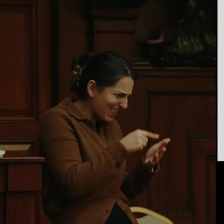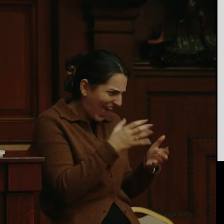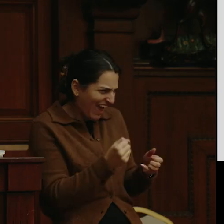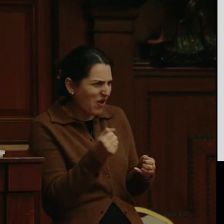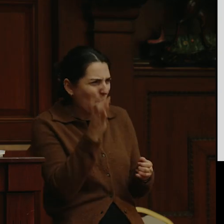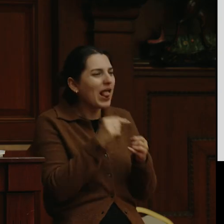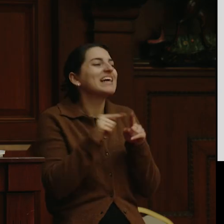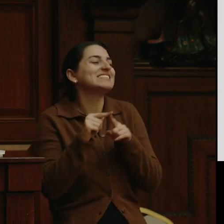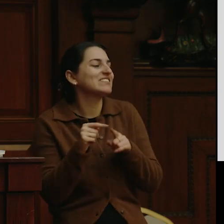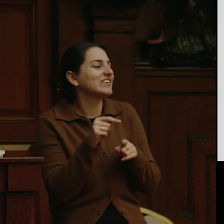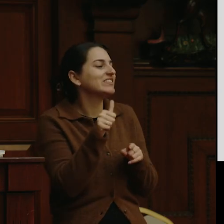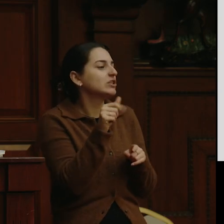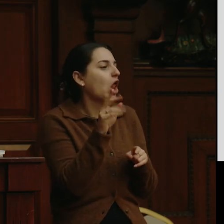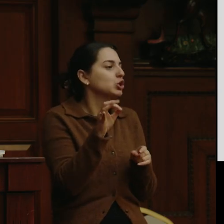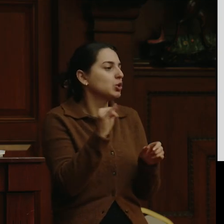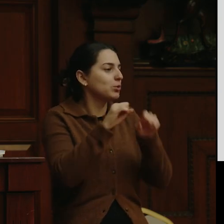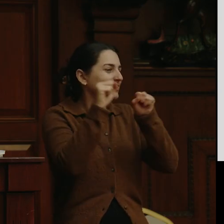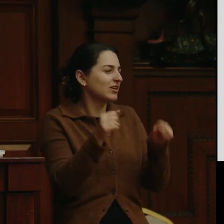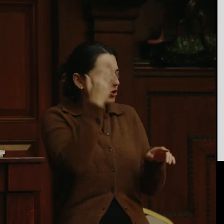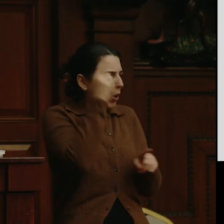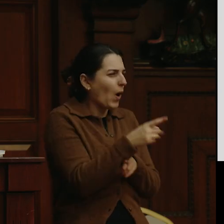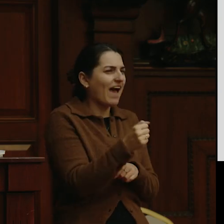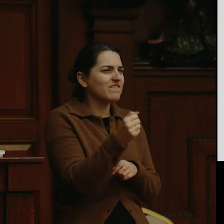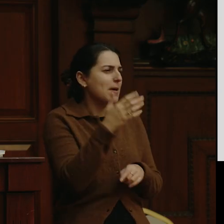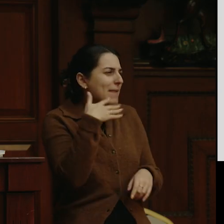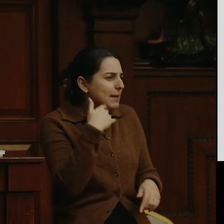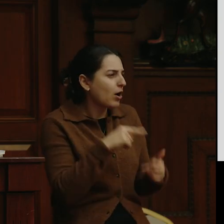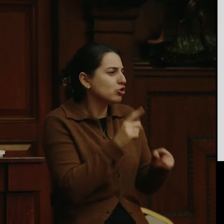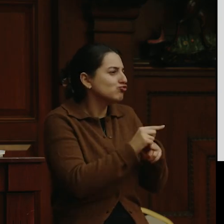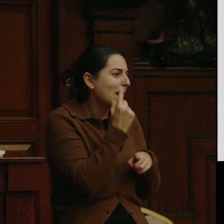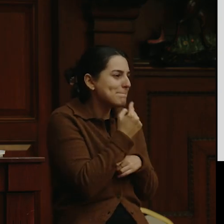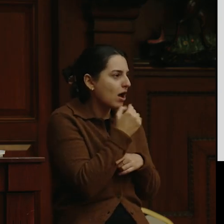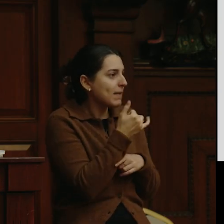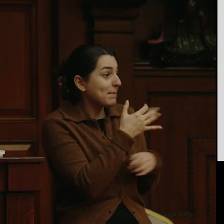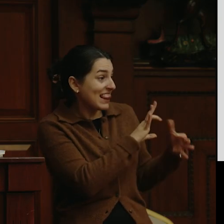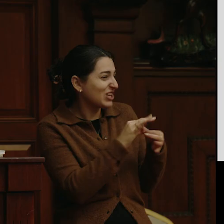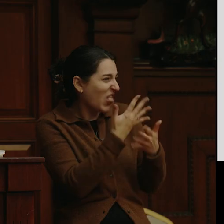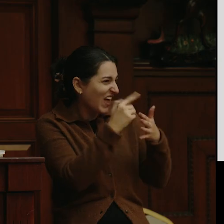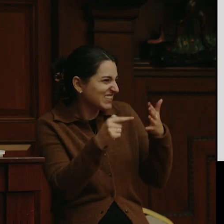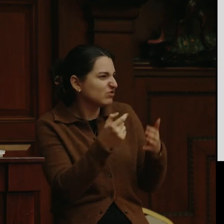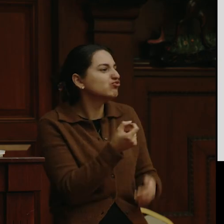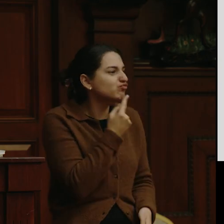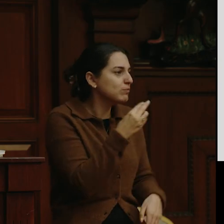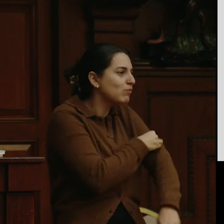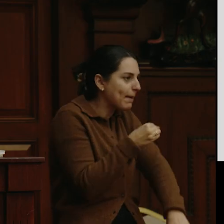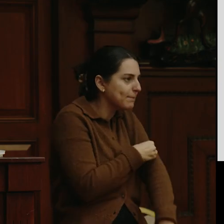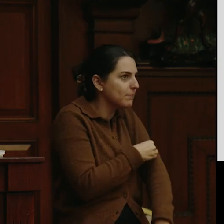can mimic other autoimmune diseases, menopause, dry mouth, for example, can be a side effect of a lot of drugs. So there can be a lot of